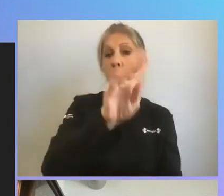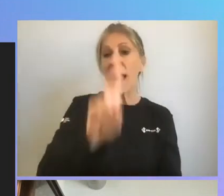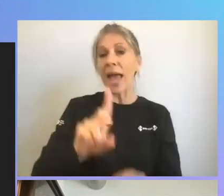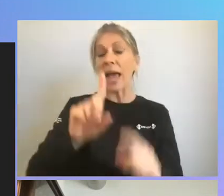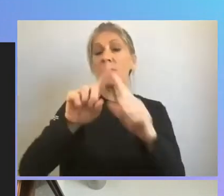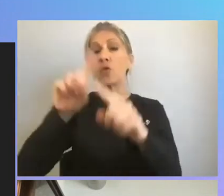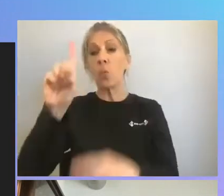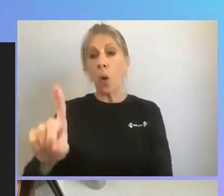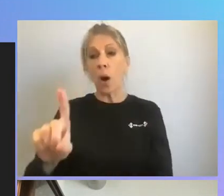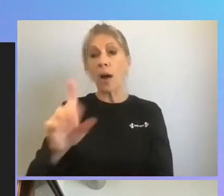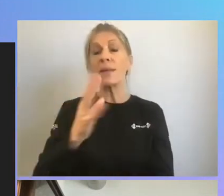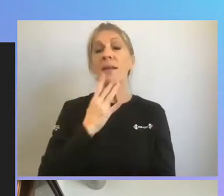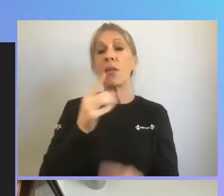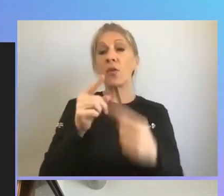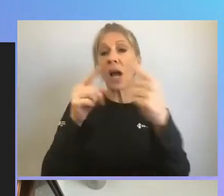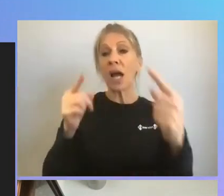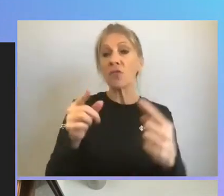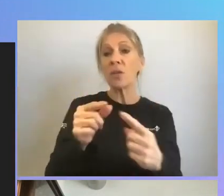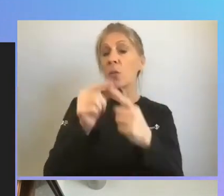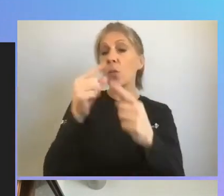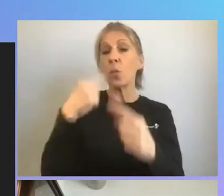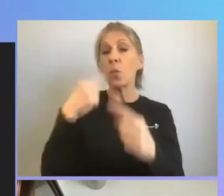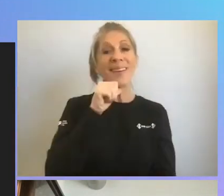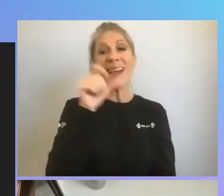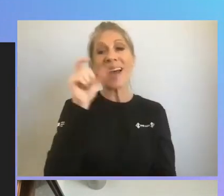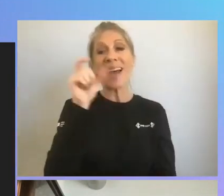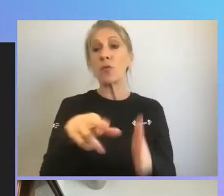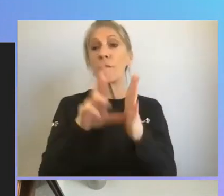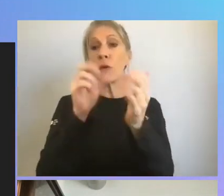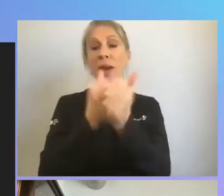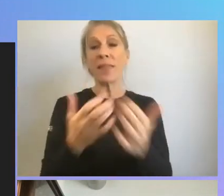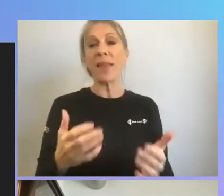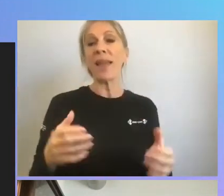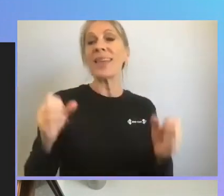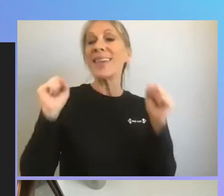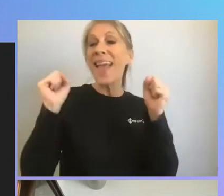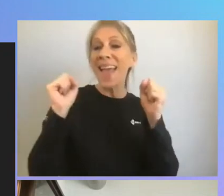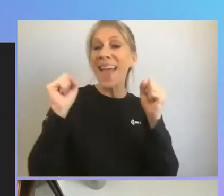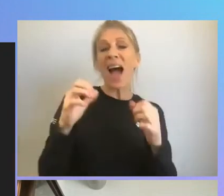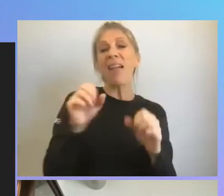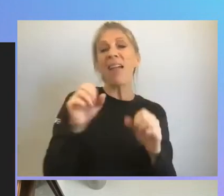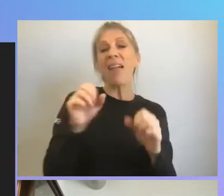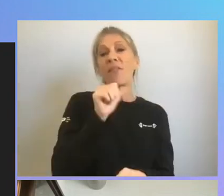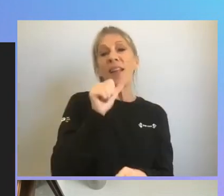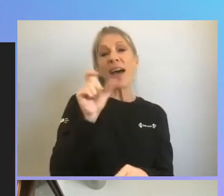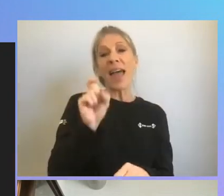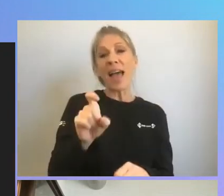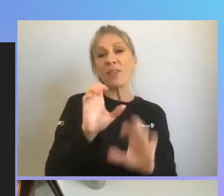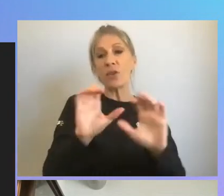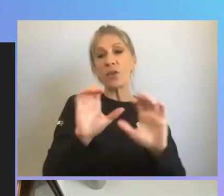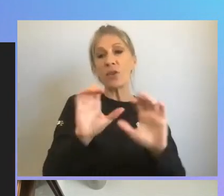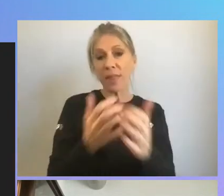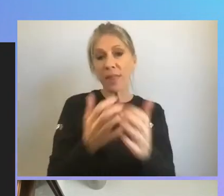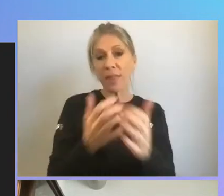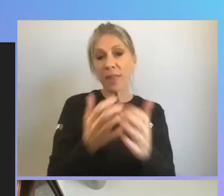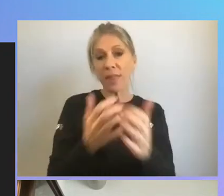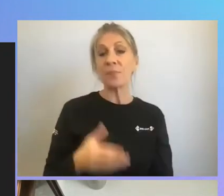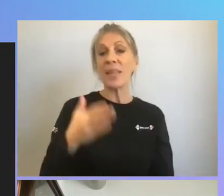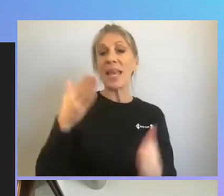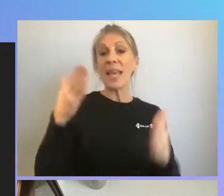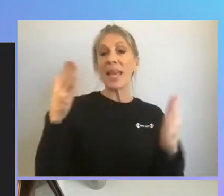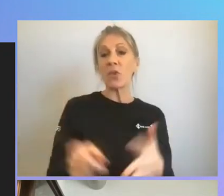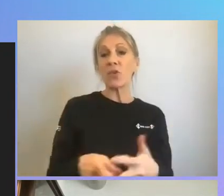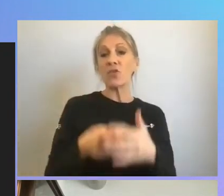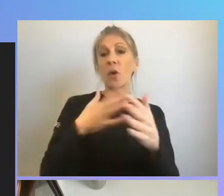contrast threshold. So we didn't have to review anything. Yay. I love not having to do stuff. And so here's where I would normally start my guided